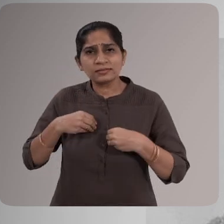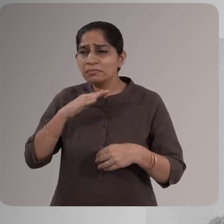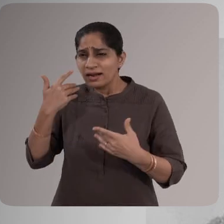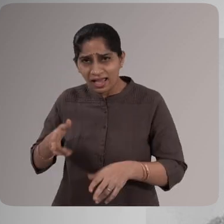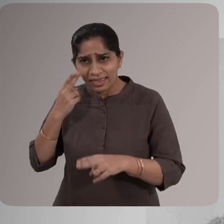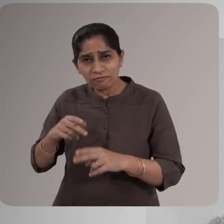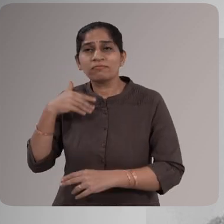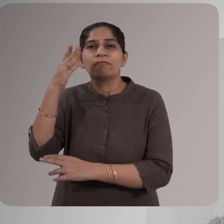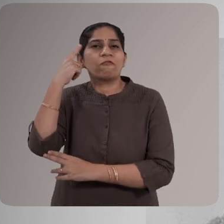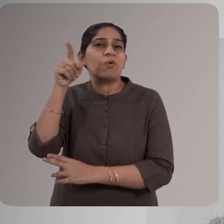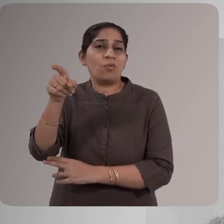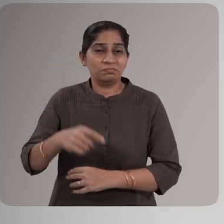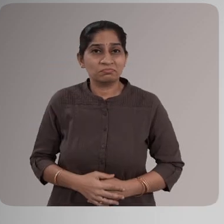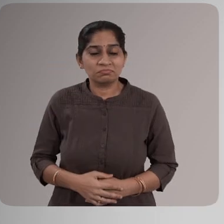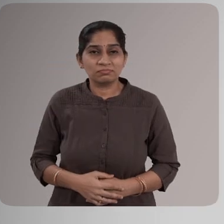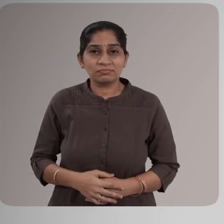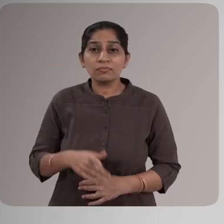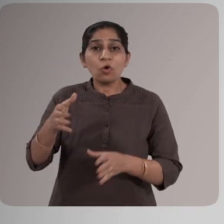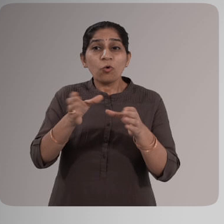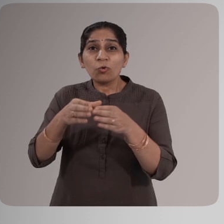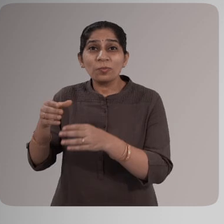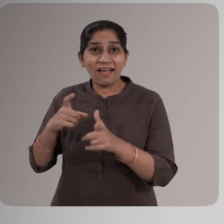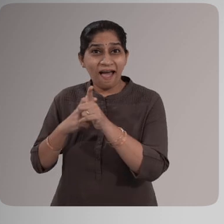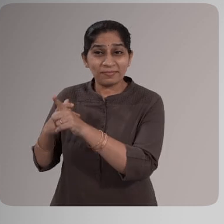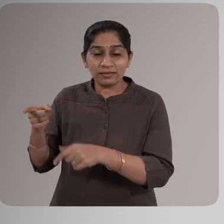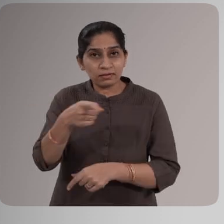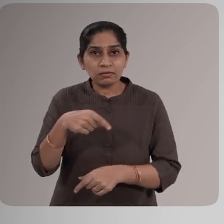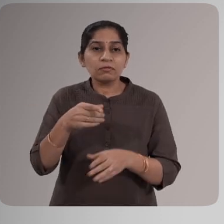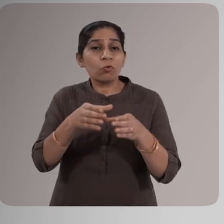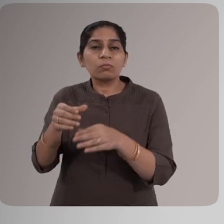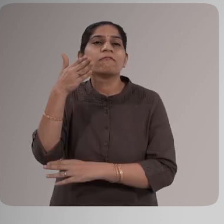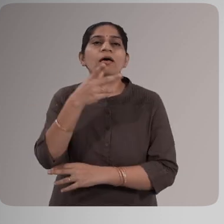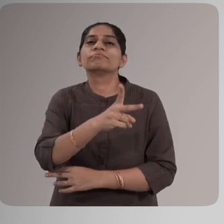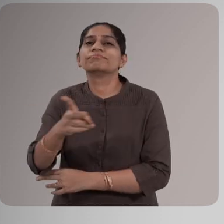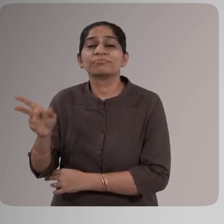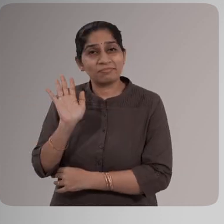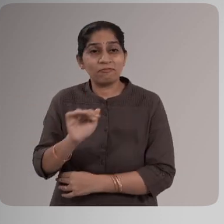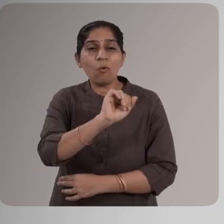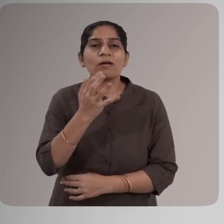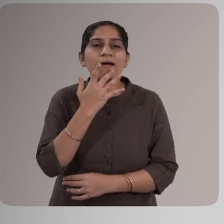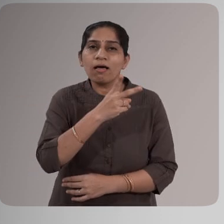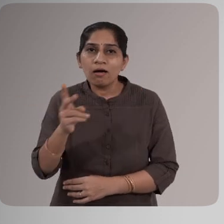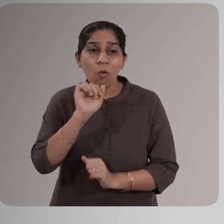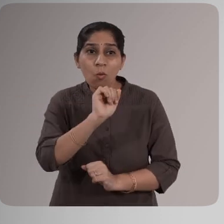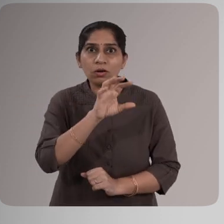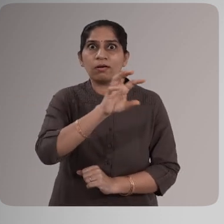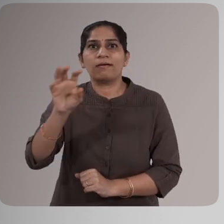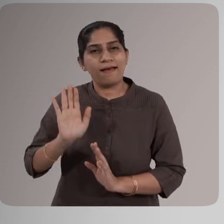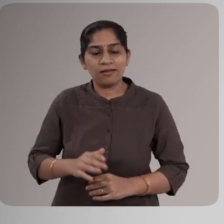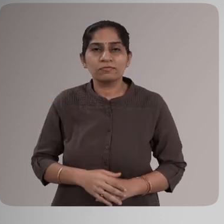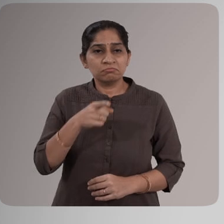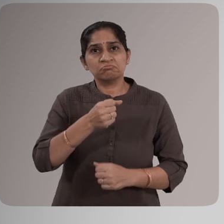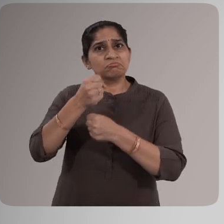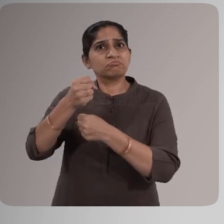die for the national flag. Regimental flags or colours are regarded as sacred items, traditionally carried onto